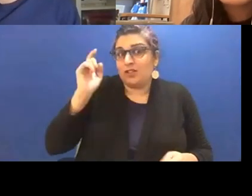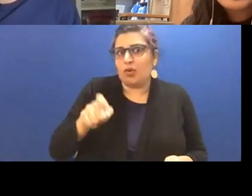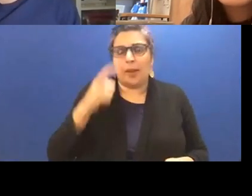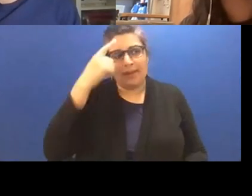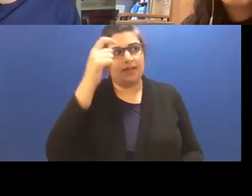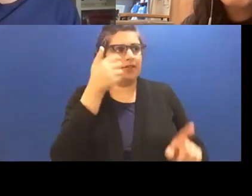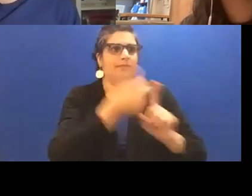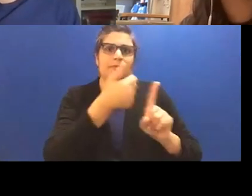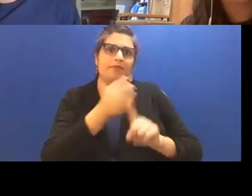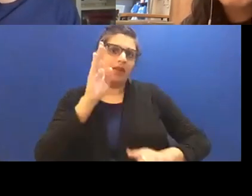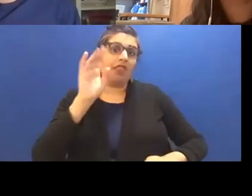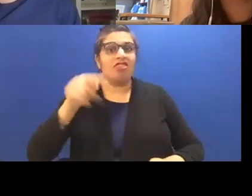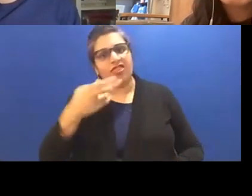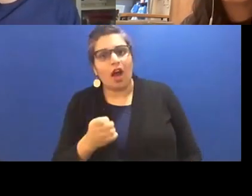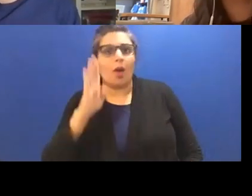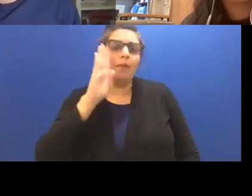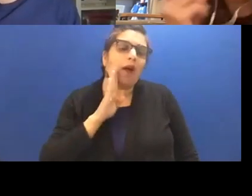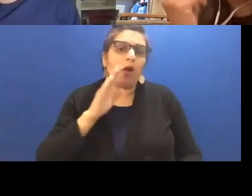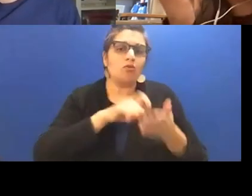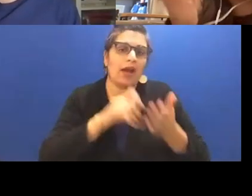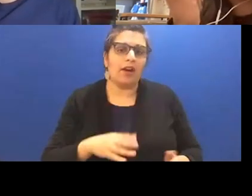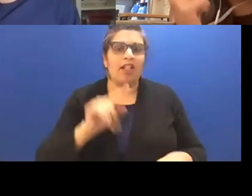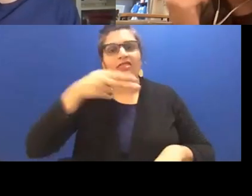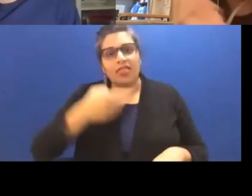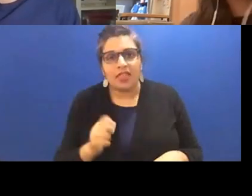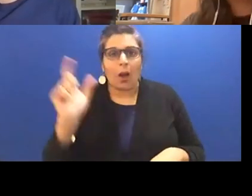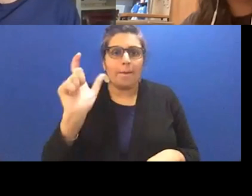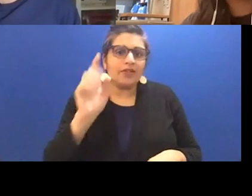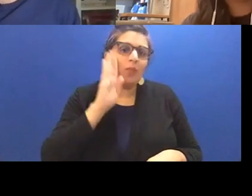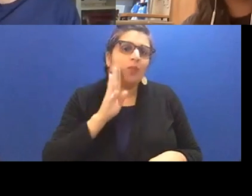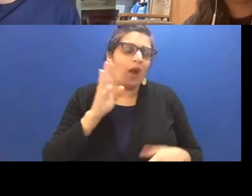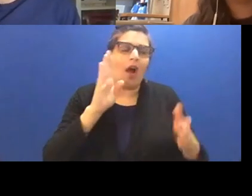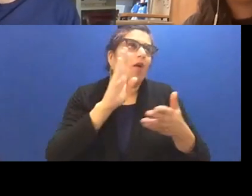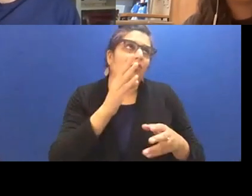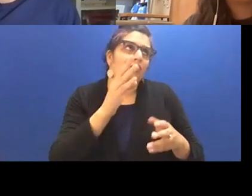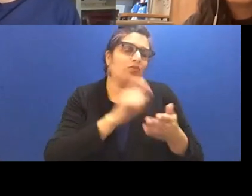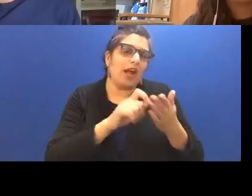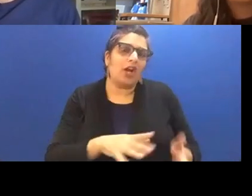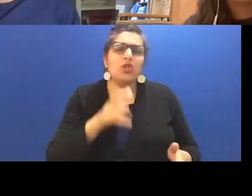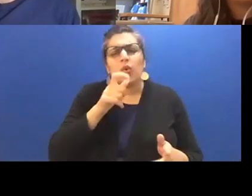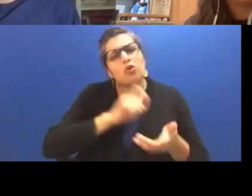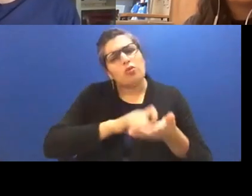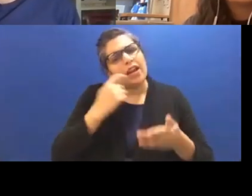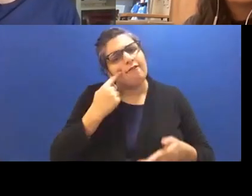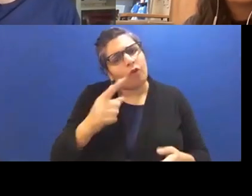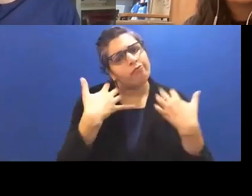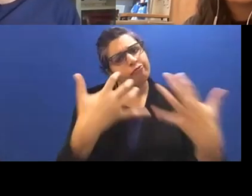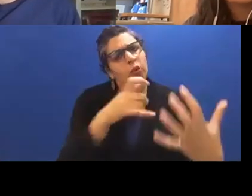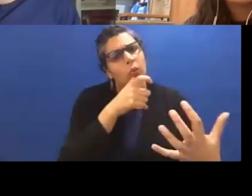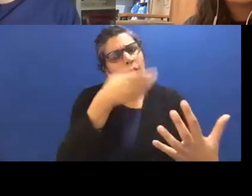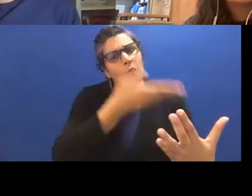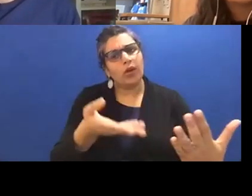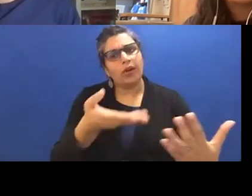writer or they're the Muslim writer or whatever. And so much of that is like, who are you writing for? And us at the workshop,